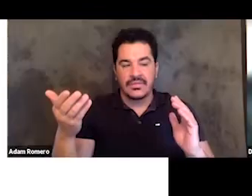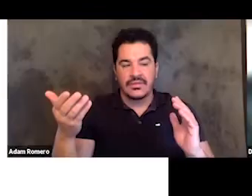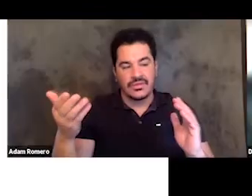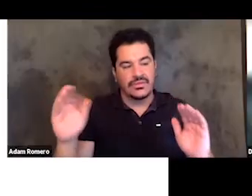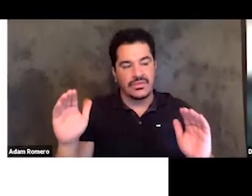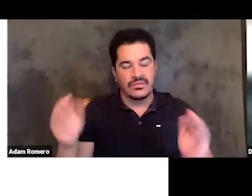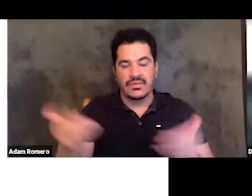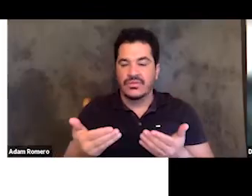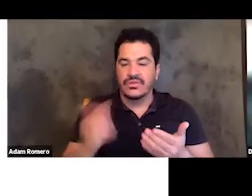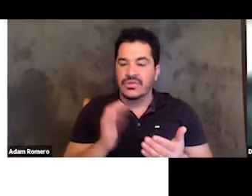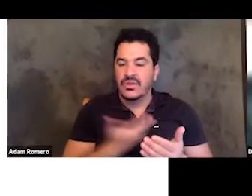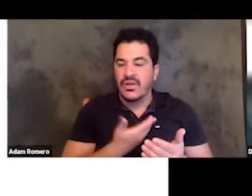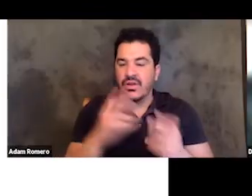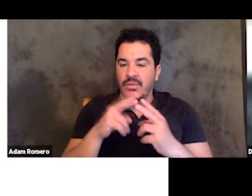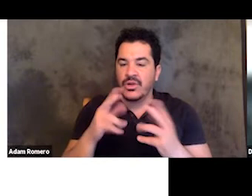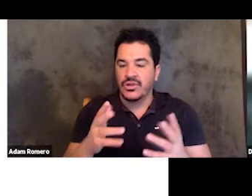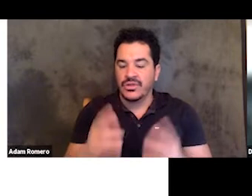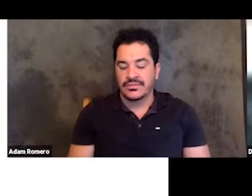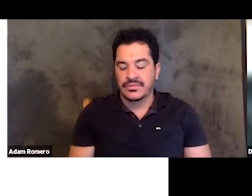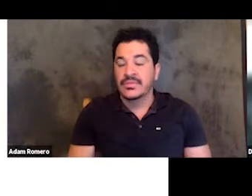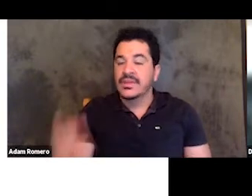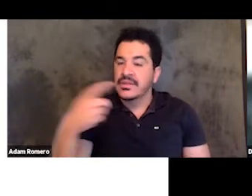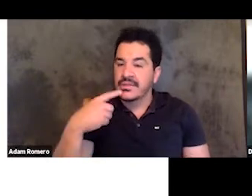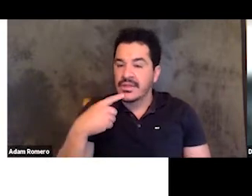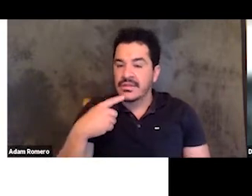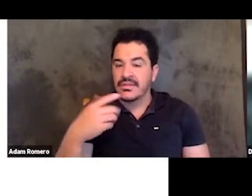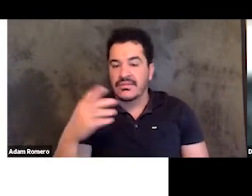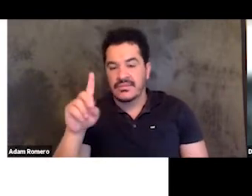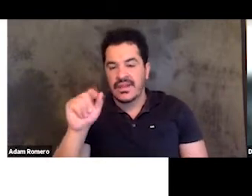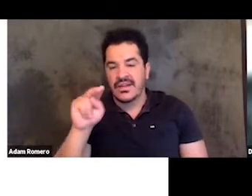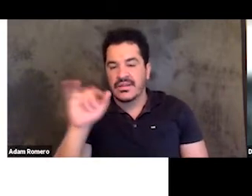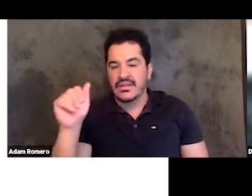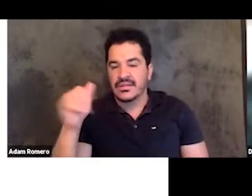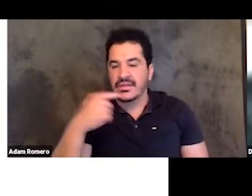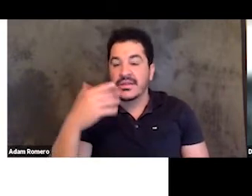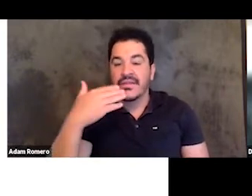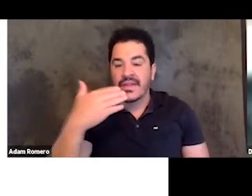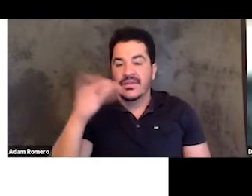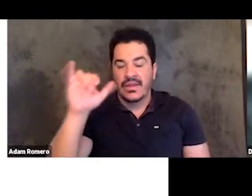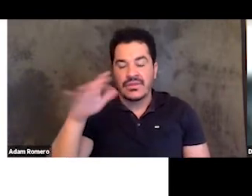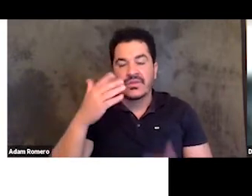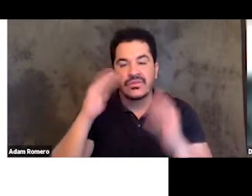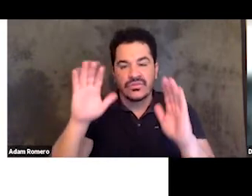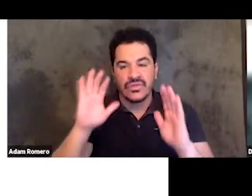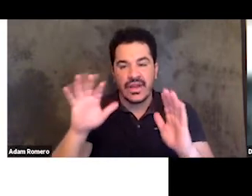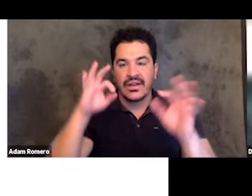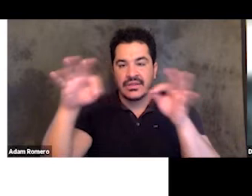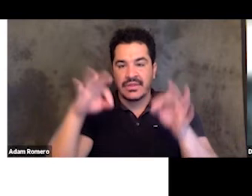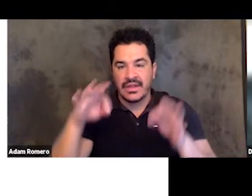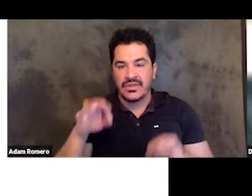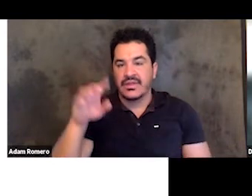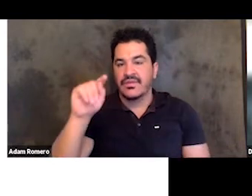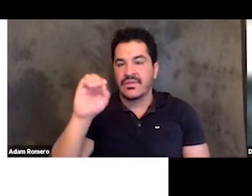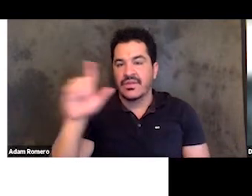Thank you, Jen. That was a really great overview of the toolkit, and I think it helped give just a sense of what